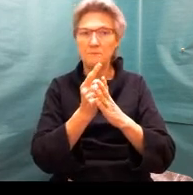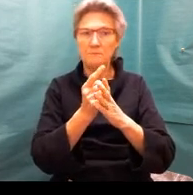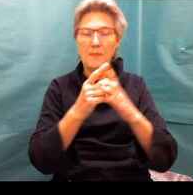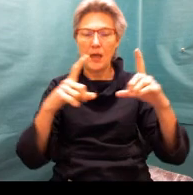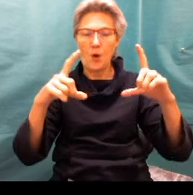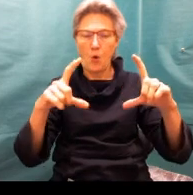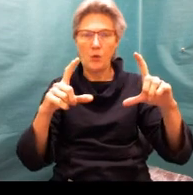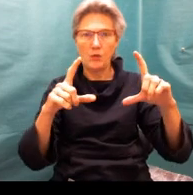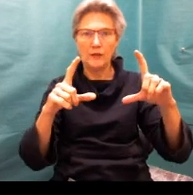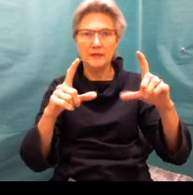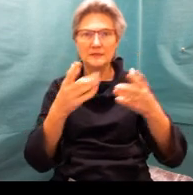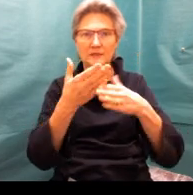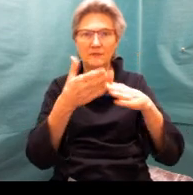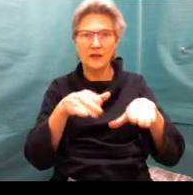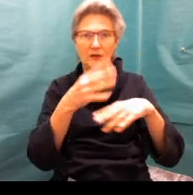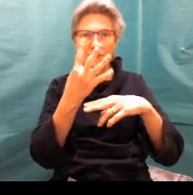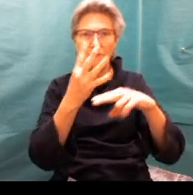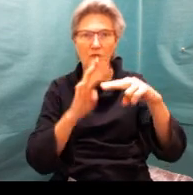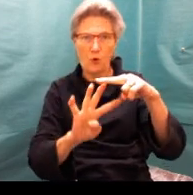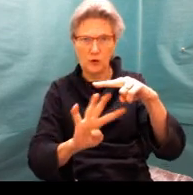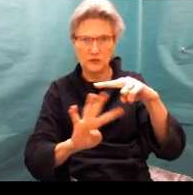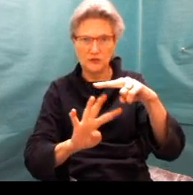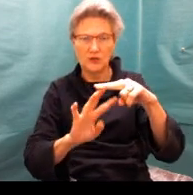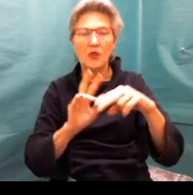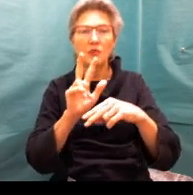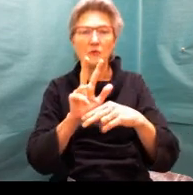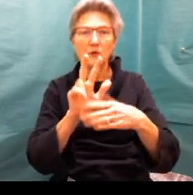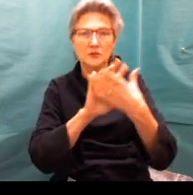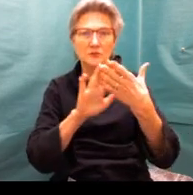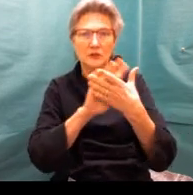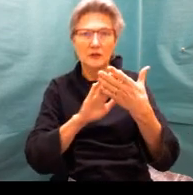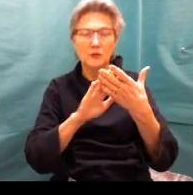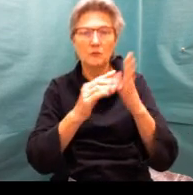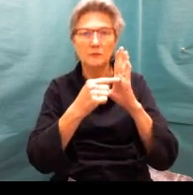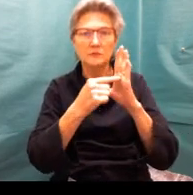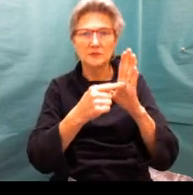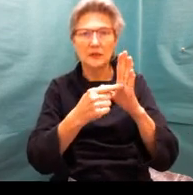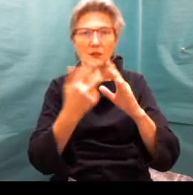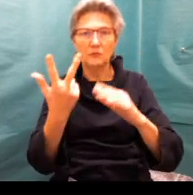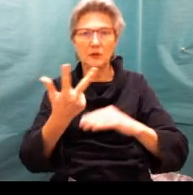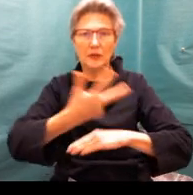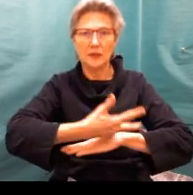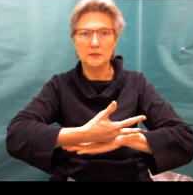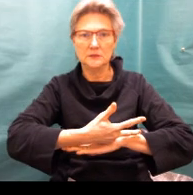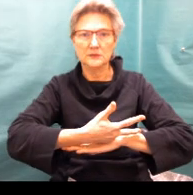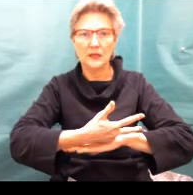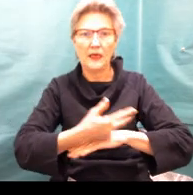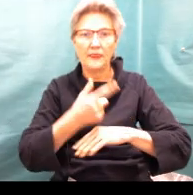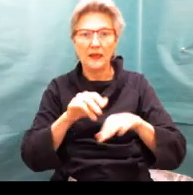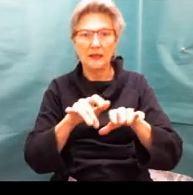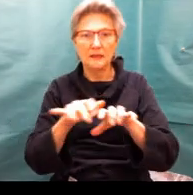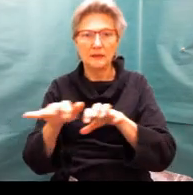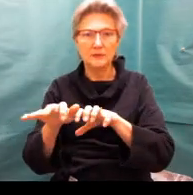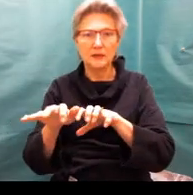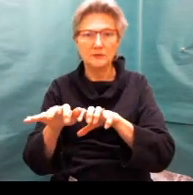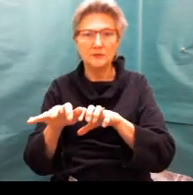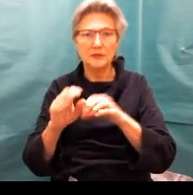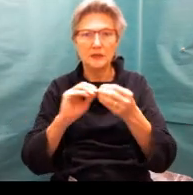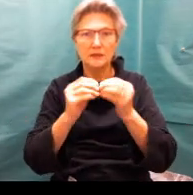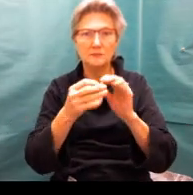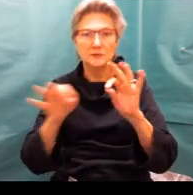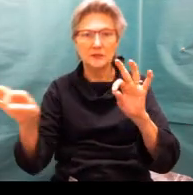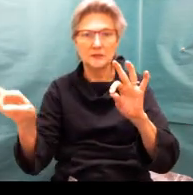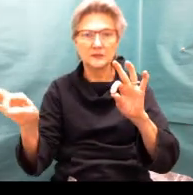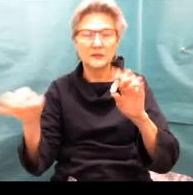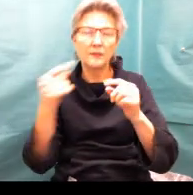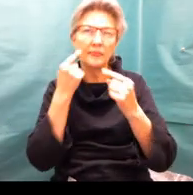into fourths. 3 of those are shaded for each of the 3 days. Down here, I typed out an equation